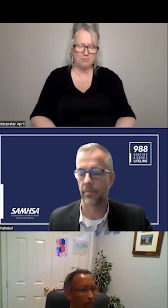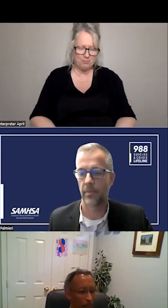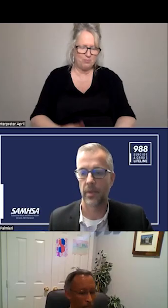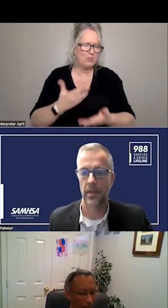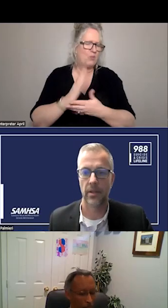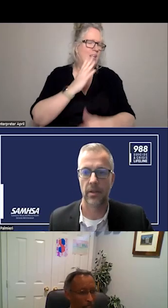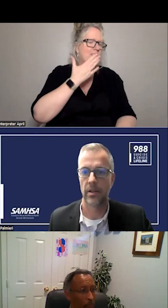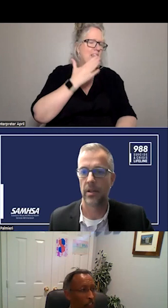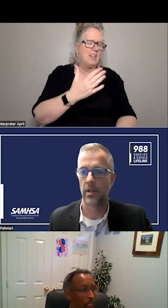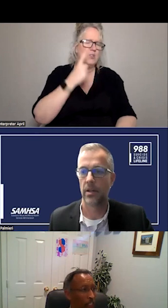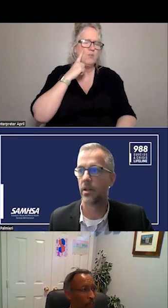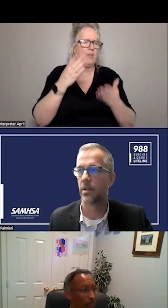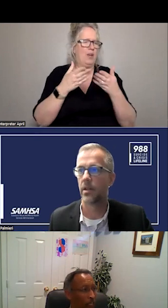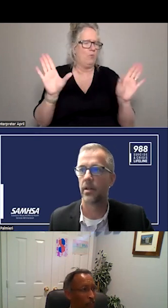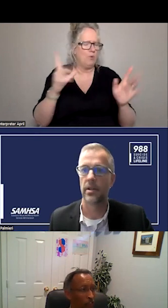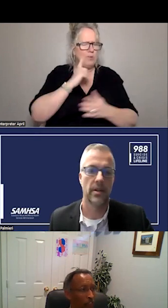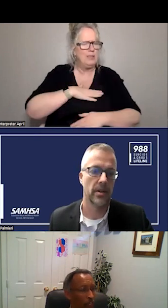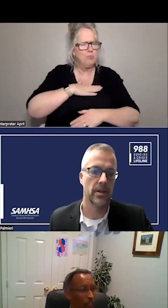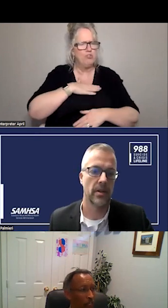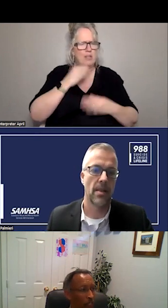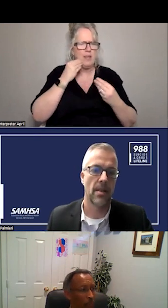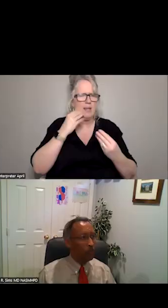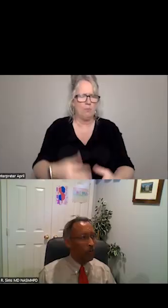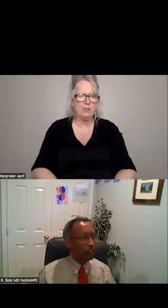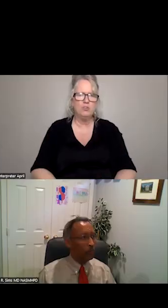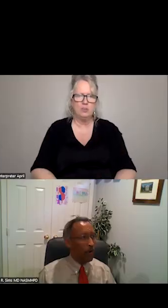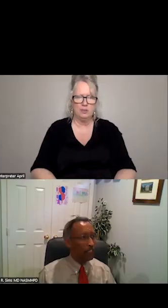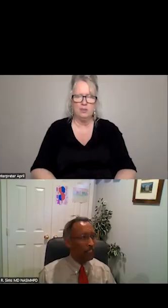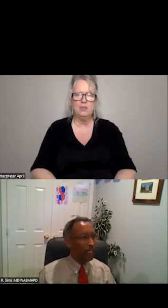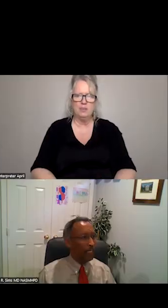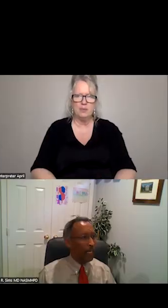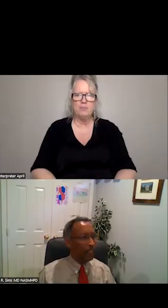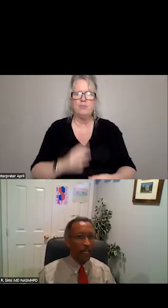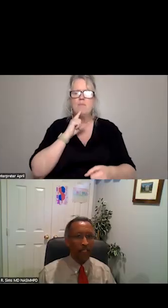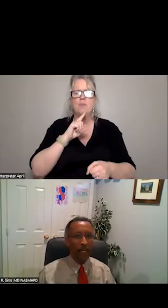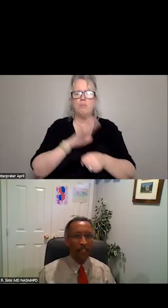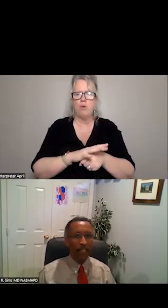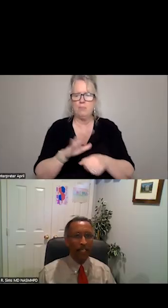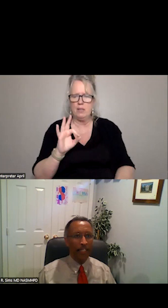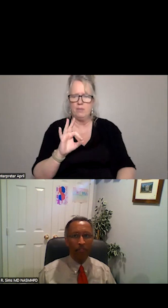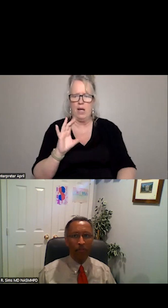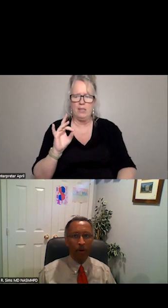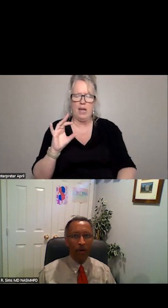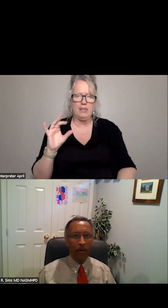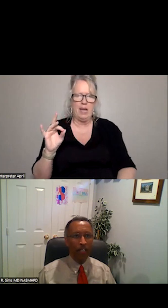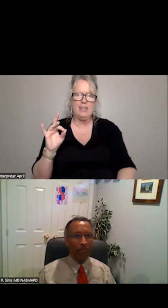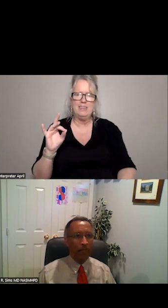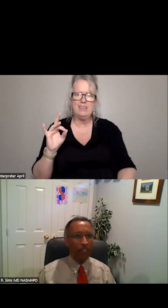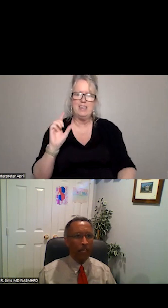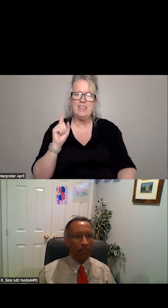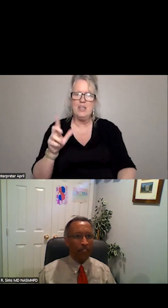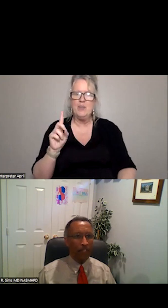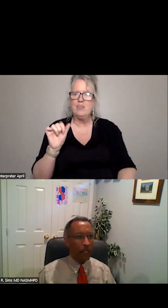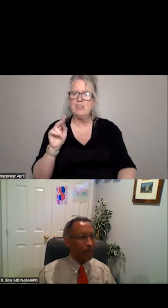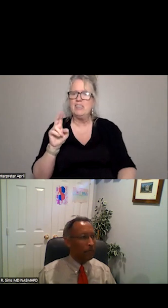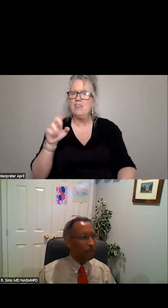that overview. Really appreciate that information. Going to move on to the promise of 988. And Diana, if you are on, if you could